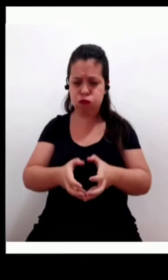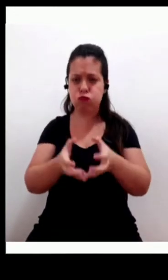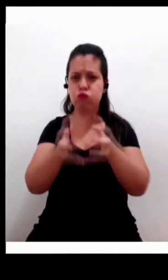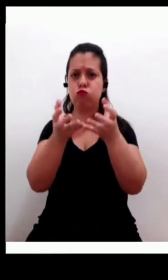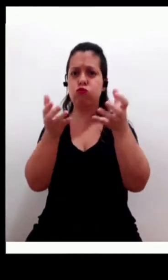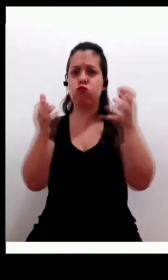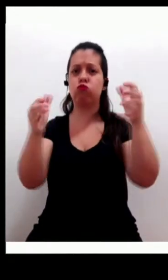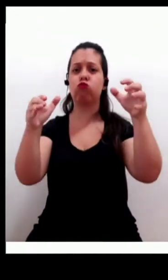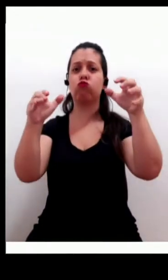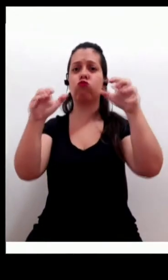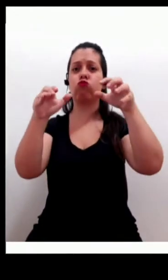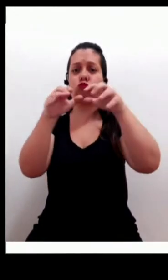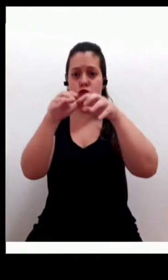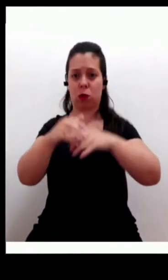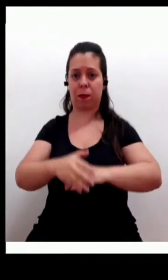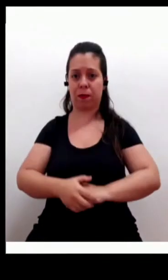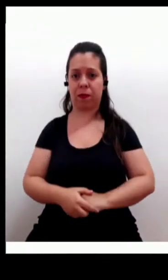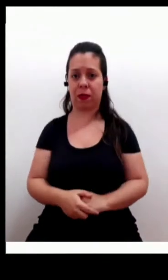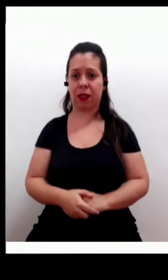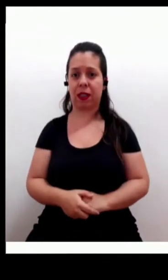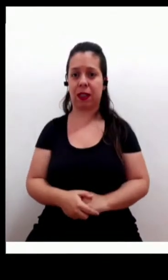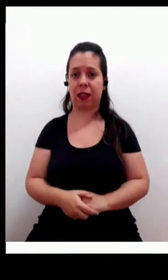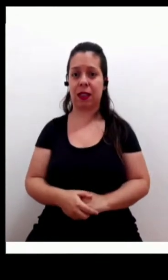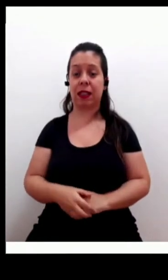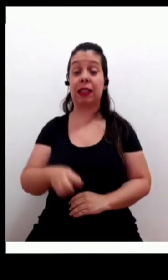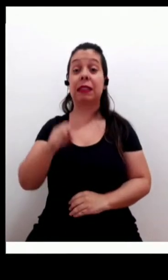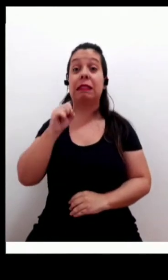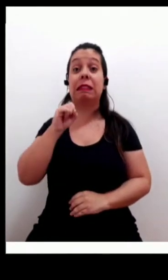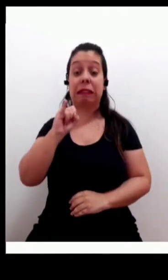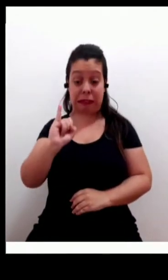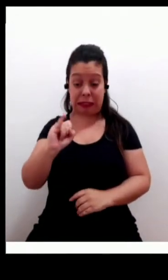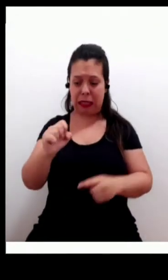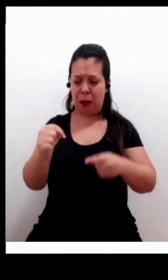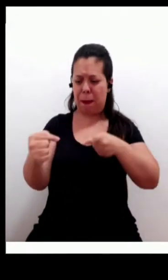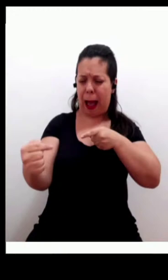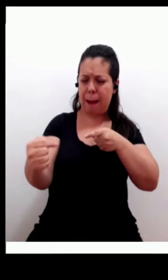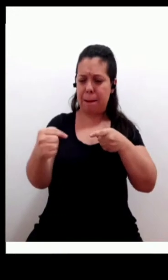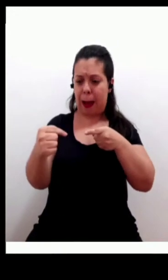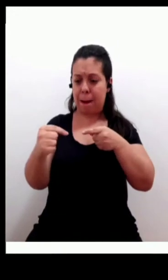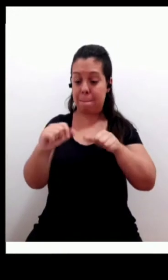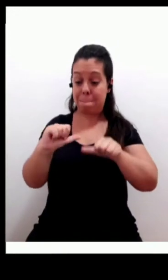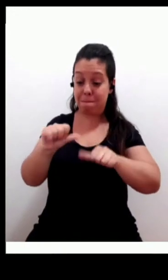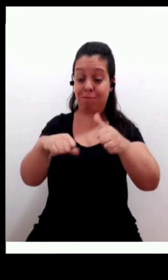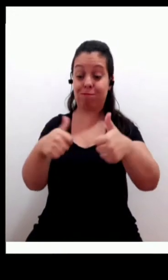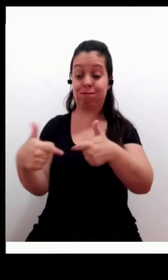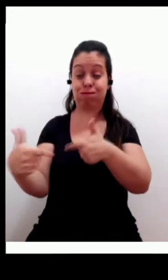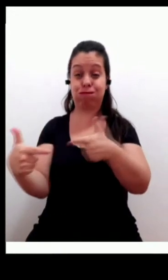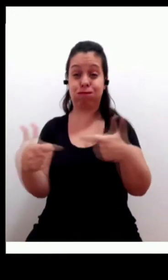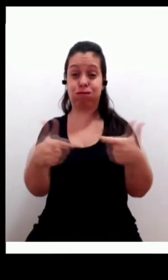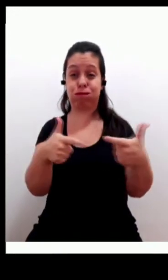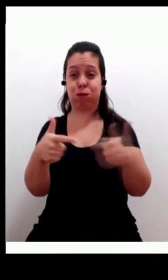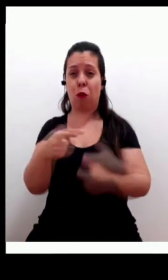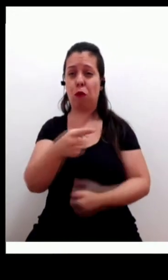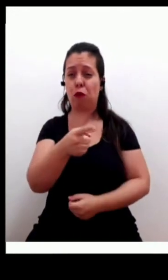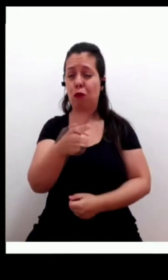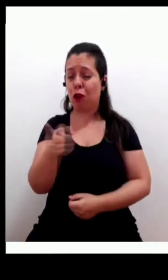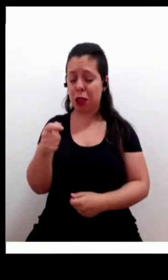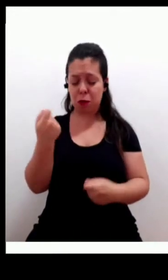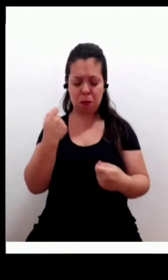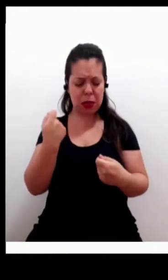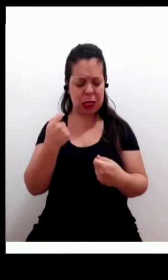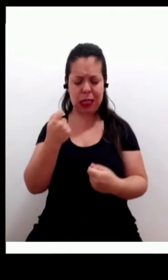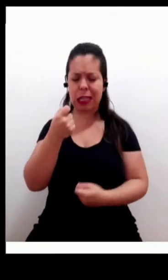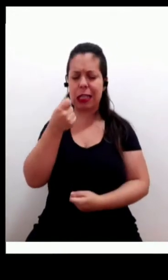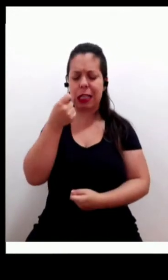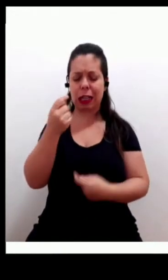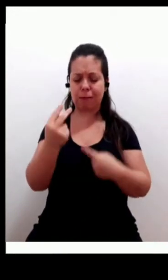If this tension should lead to war, it is essential that you shall have taken every possible precaution to safeguard your